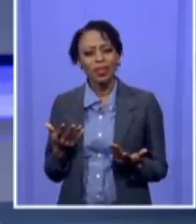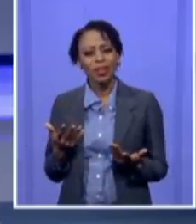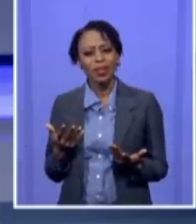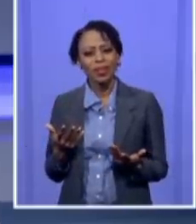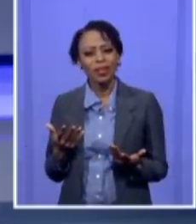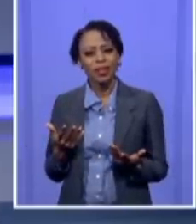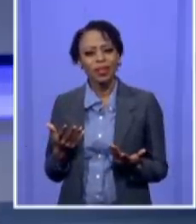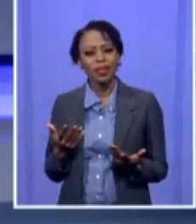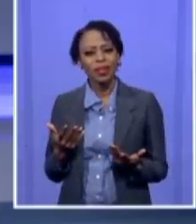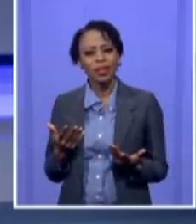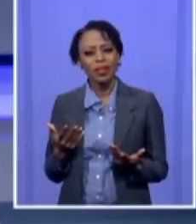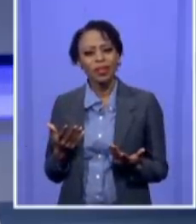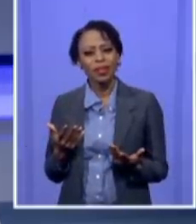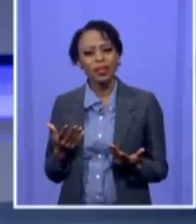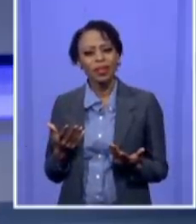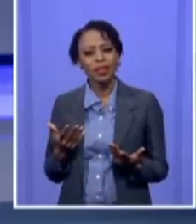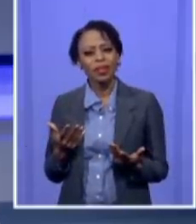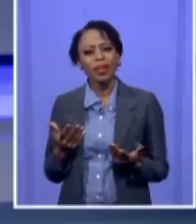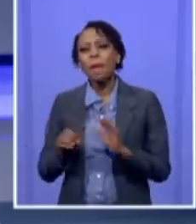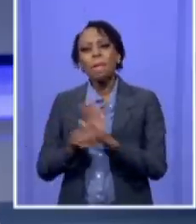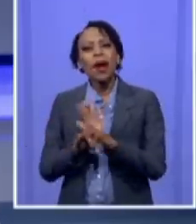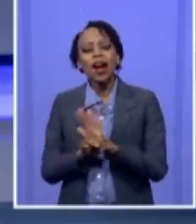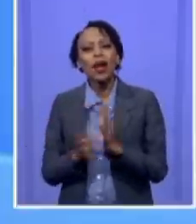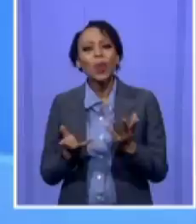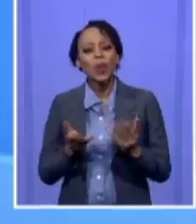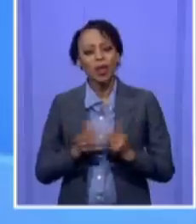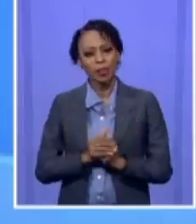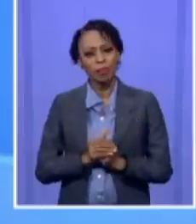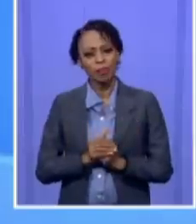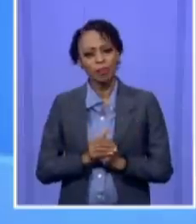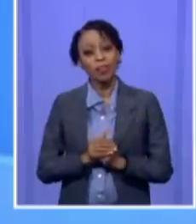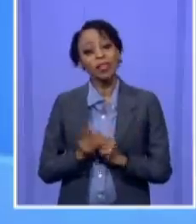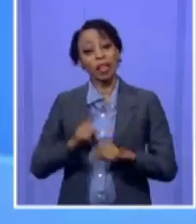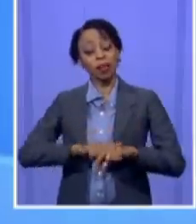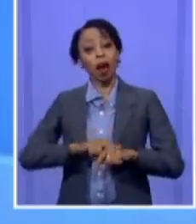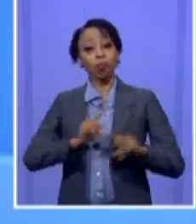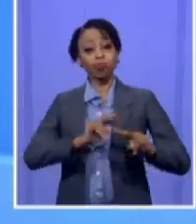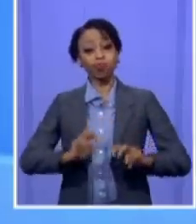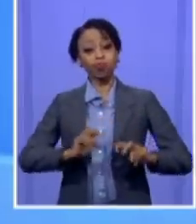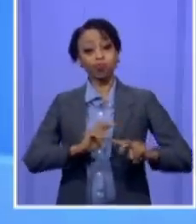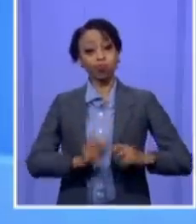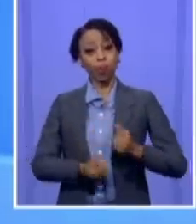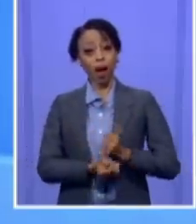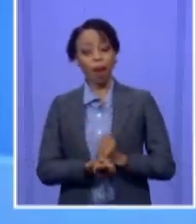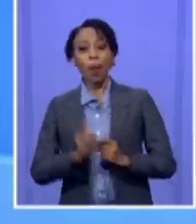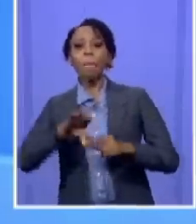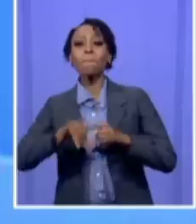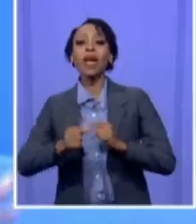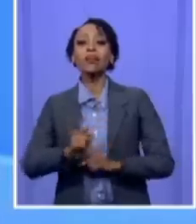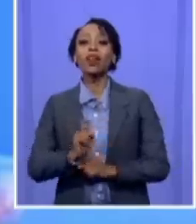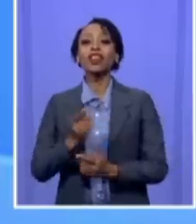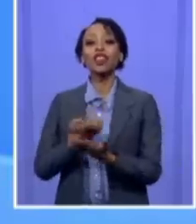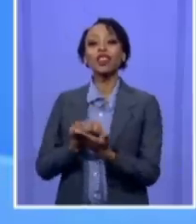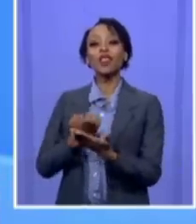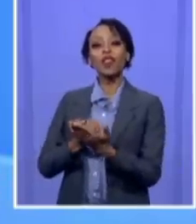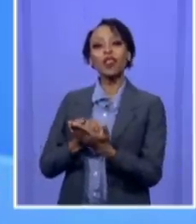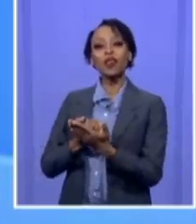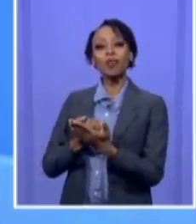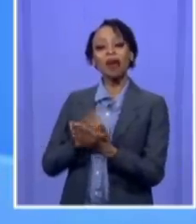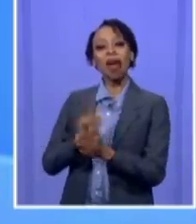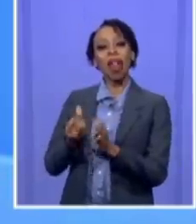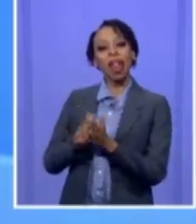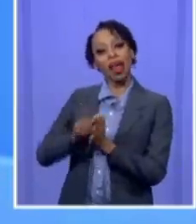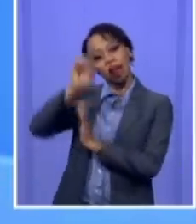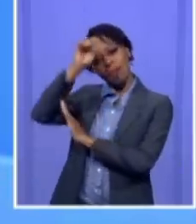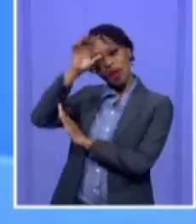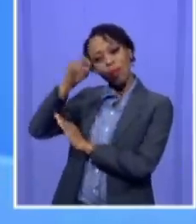time? Where's the market? In the course of our investigations, Desiree, what we found is that the economy on its own through illegal mining is